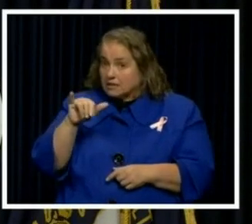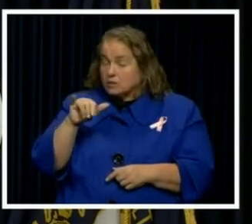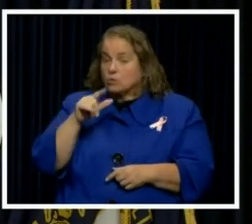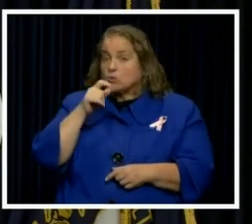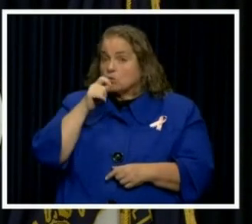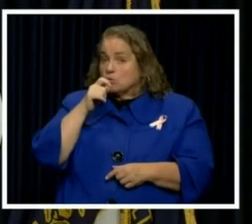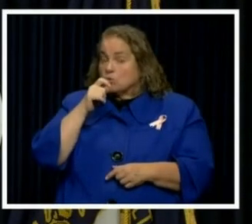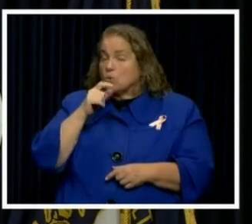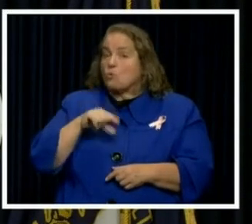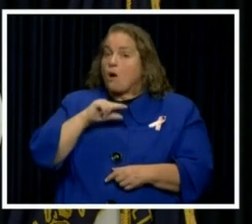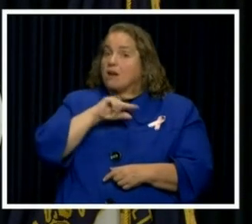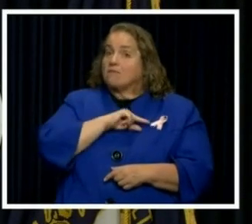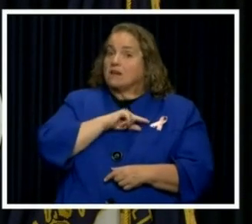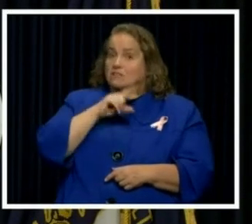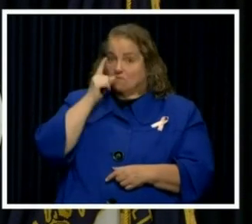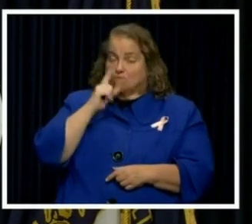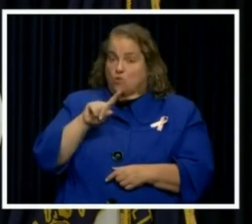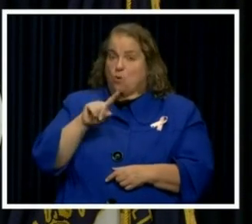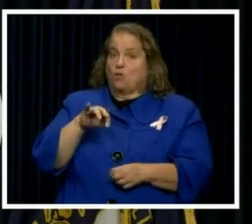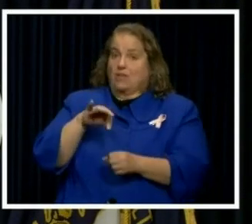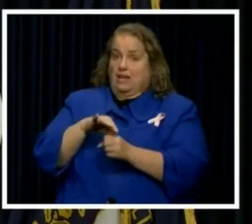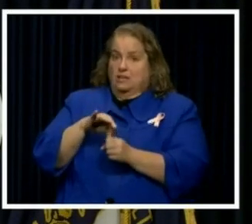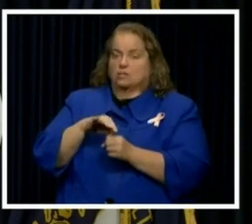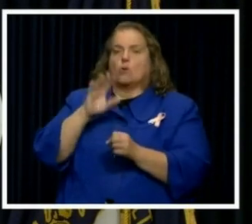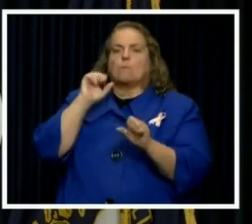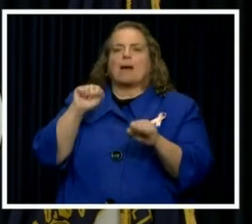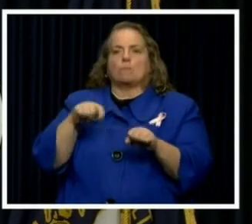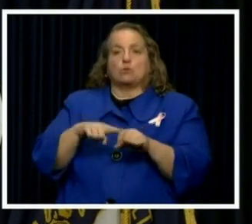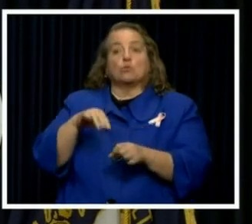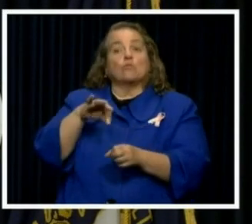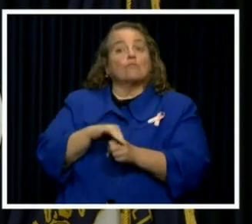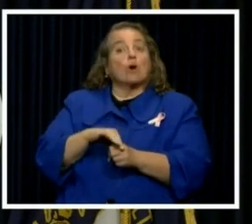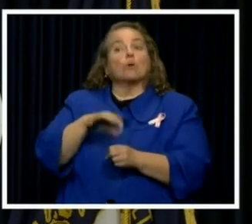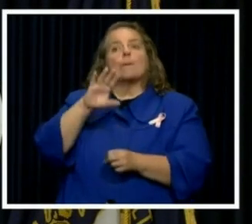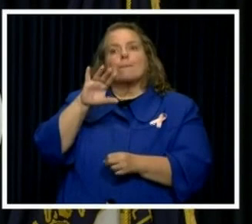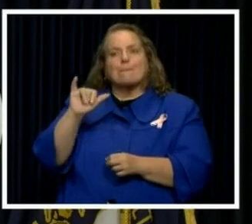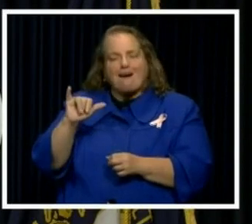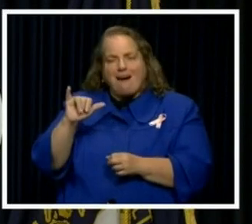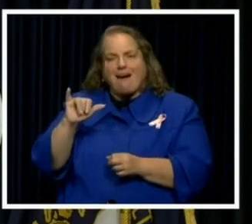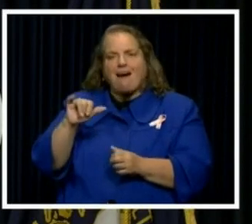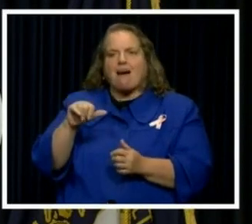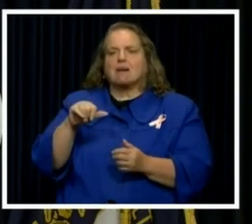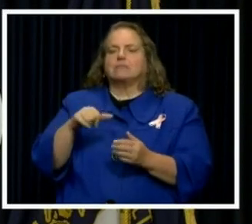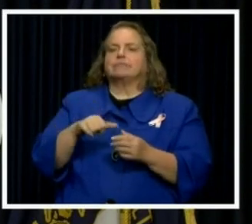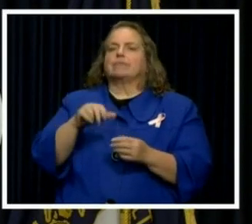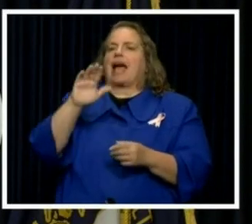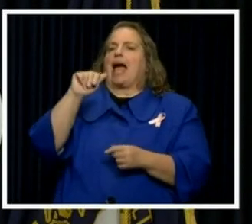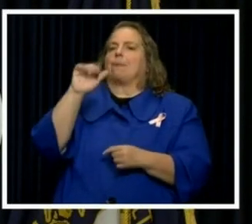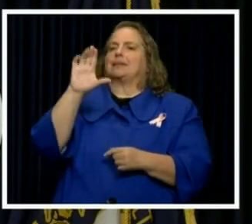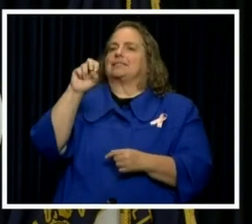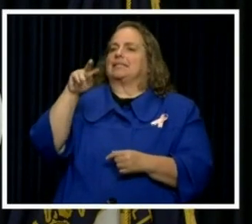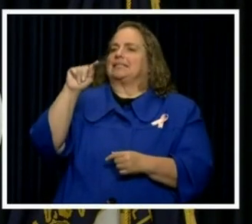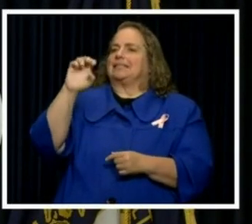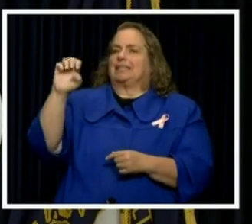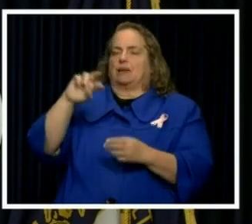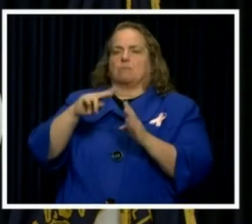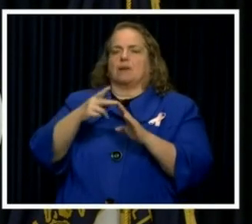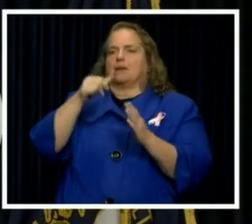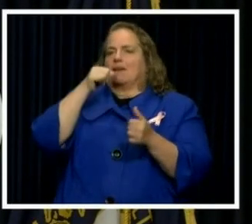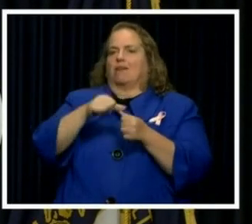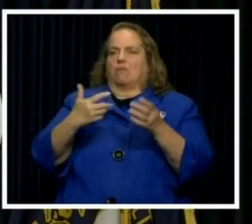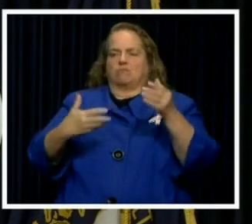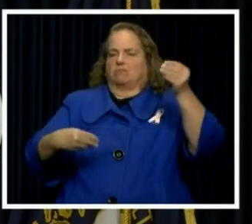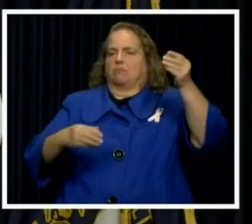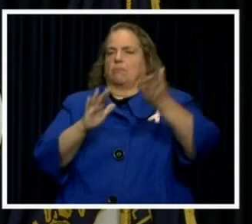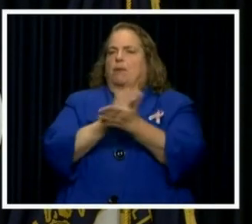anybody that qualifies for the primary election is going to be able to vote via absentee. I'm waiting for the portal to come up that